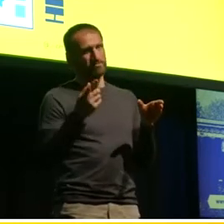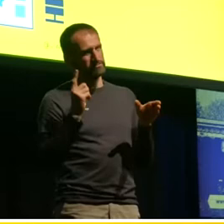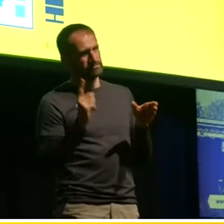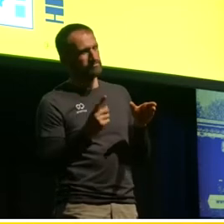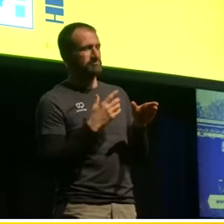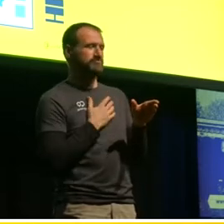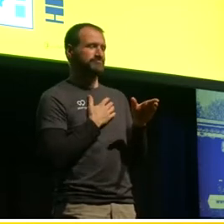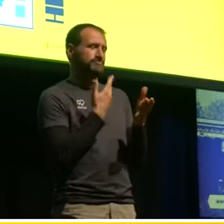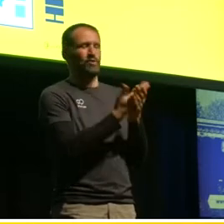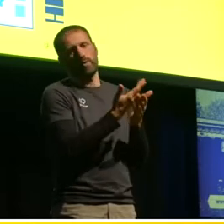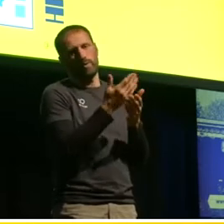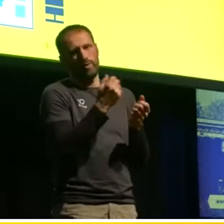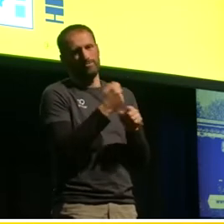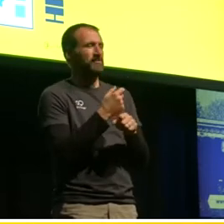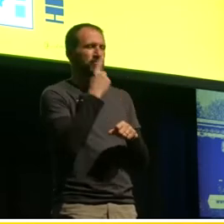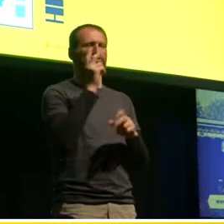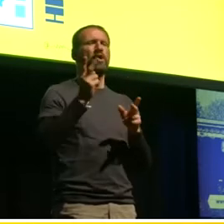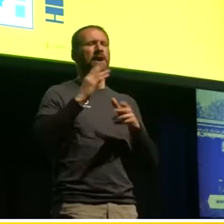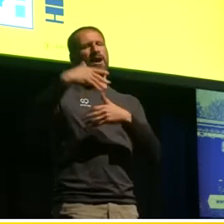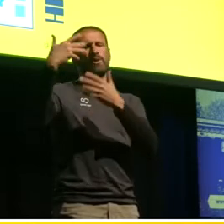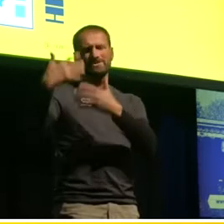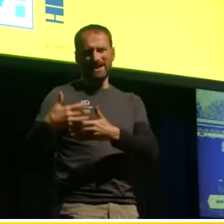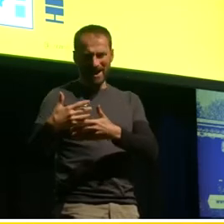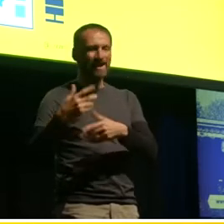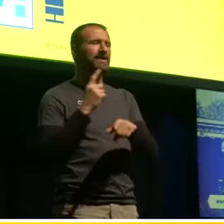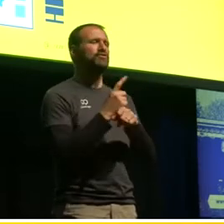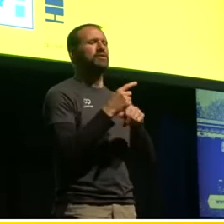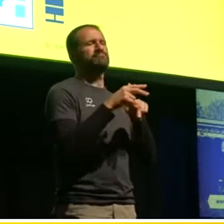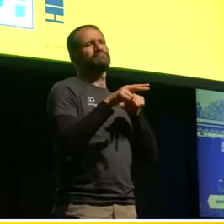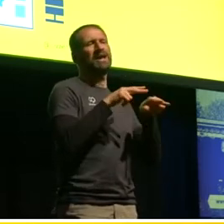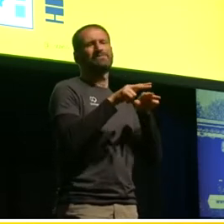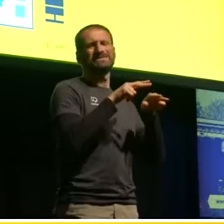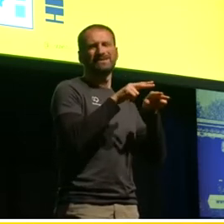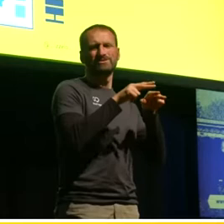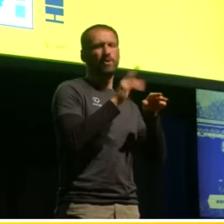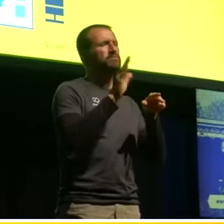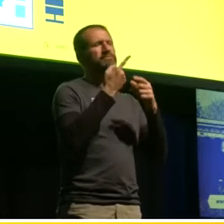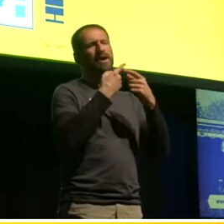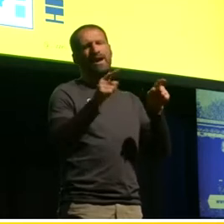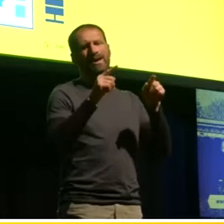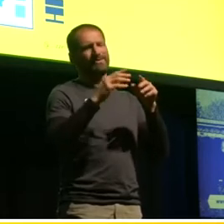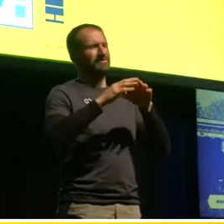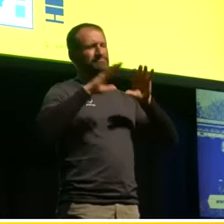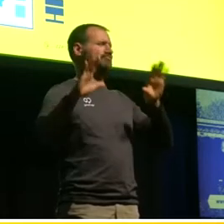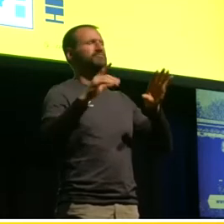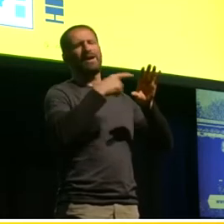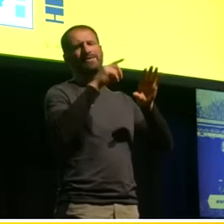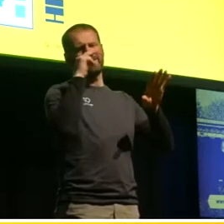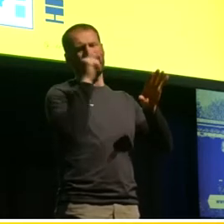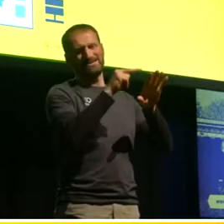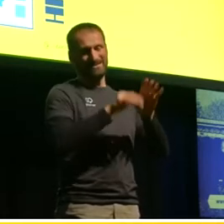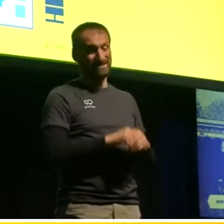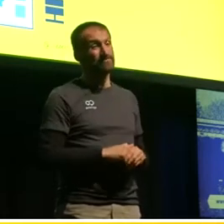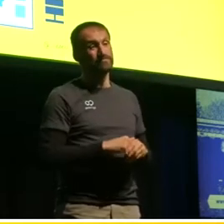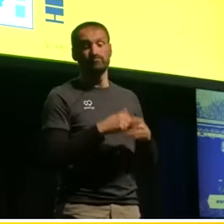have your normal website, and then you have some administration that is a completely different tool. So this is the first approach you can